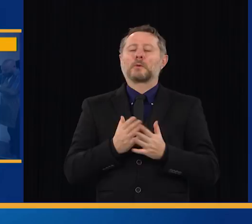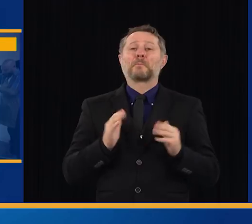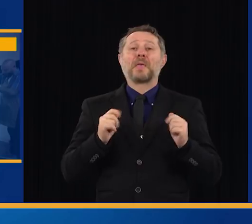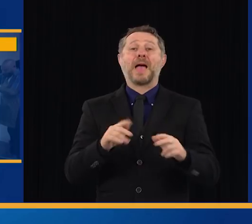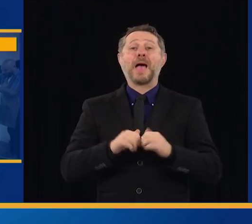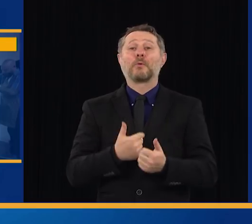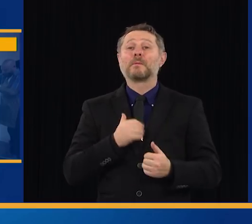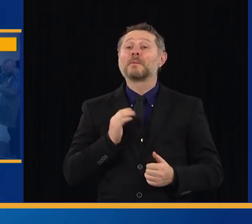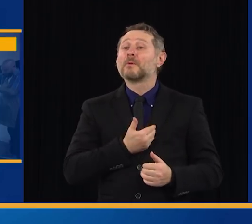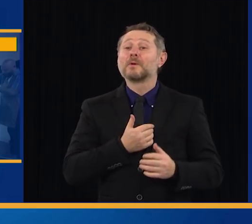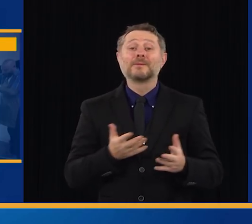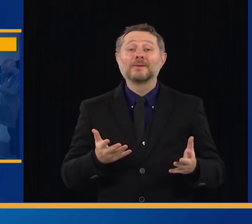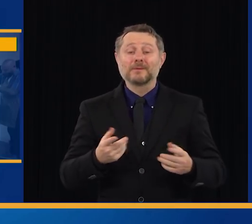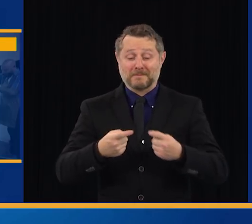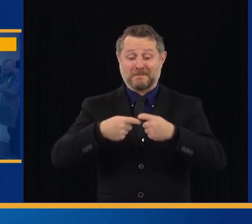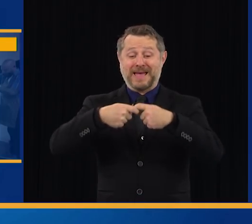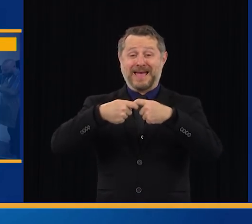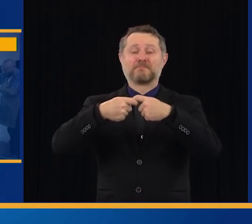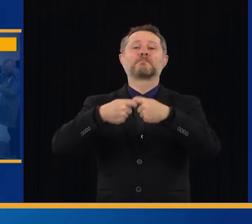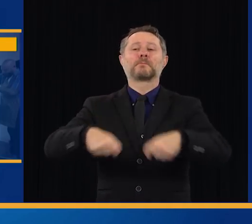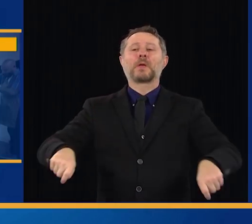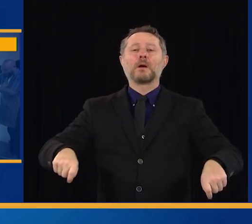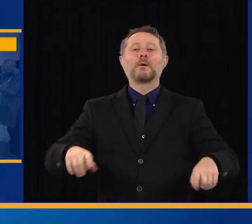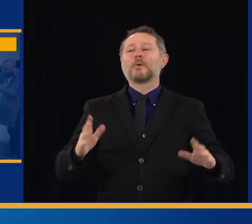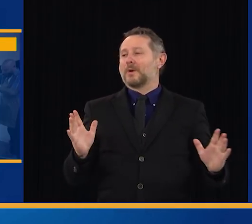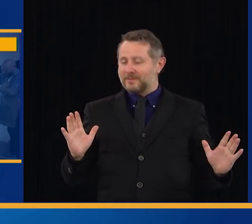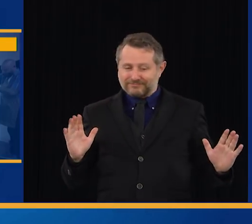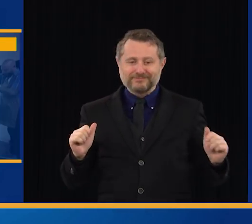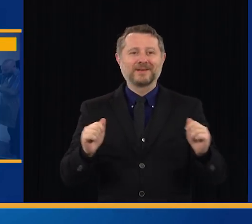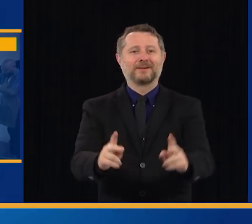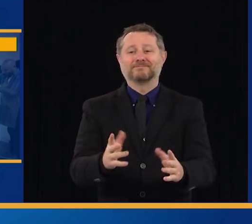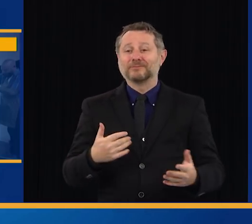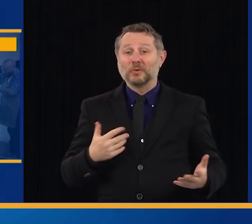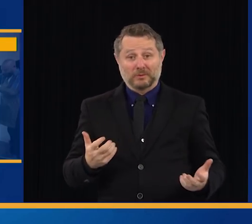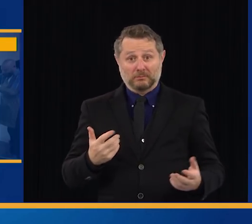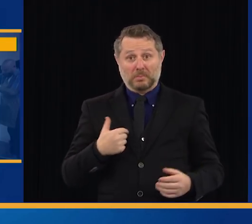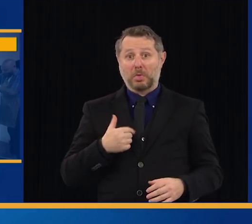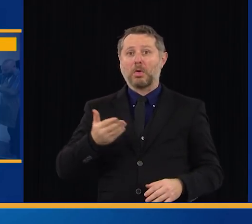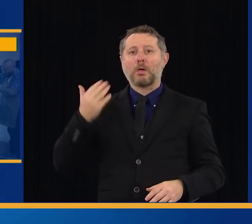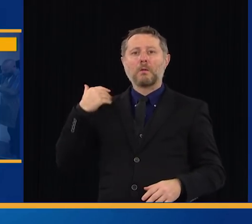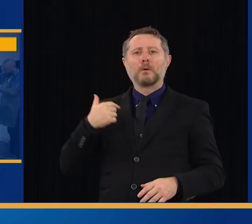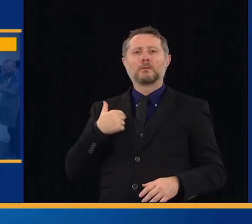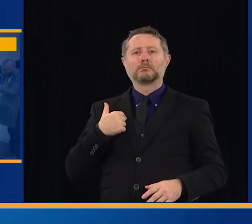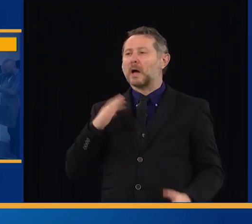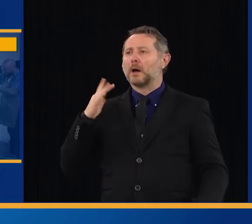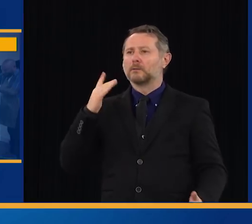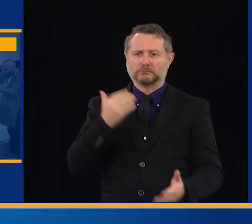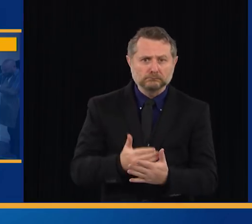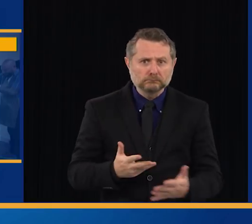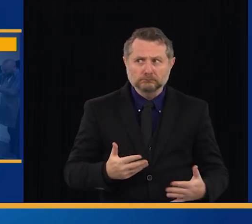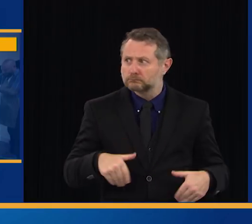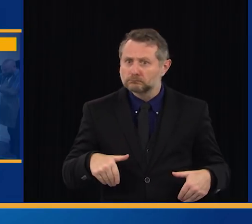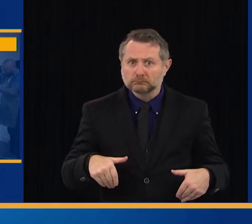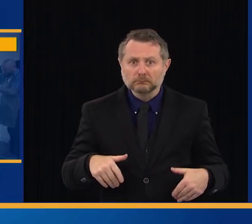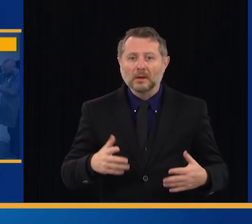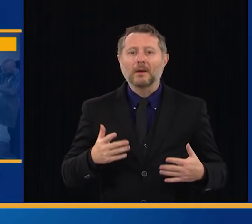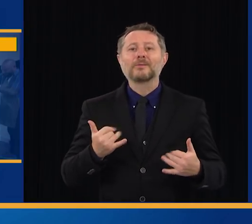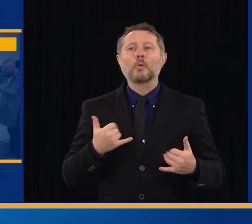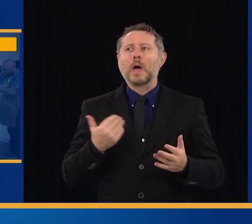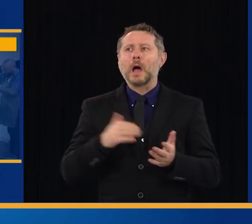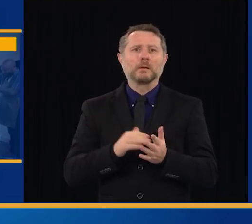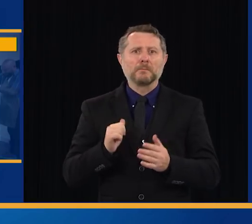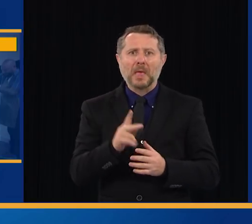York. You stopped everything. How do you now restart that machine in a